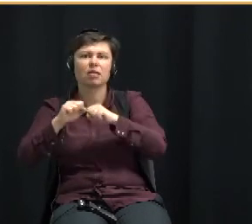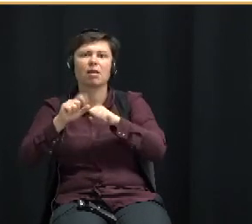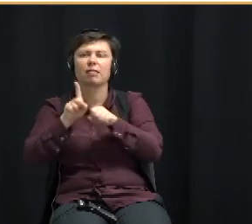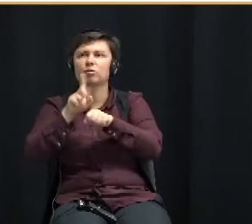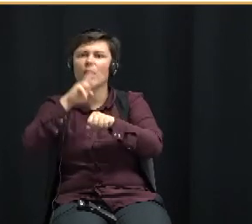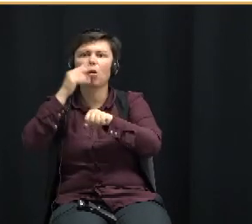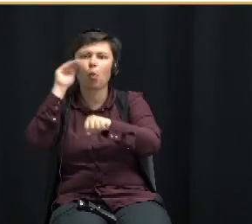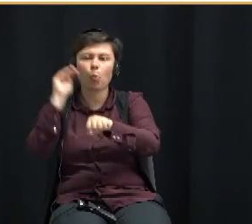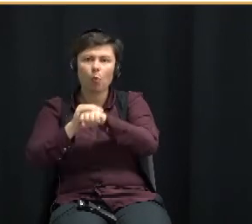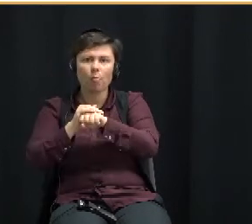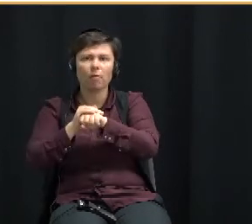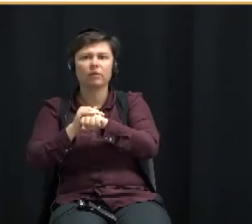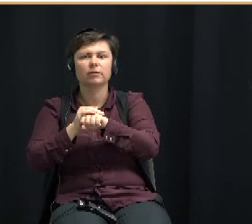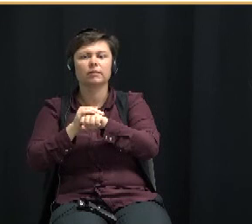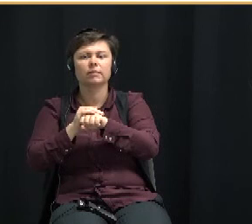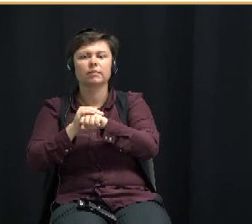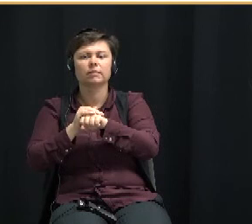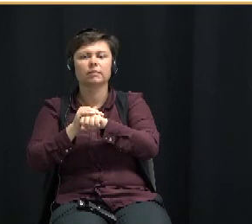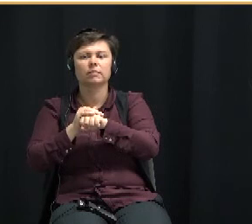good learning point we've seen.